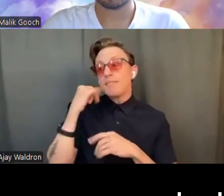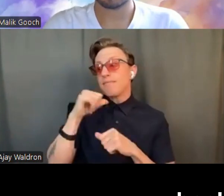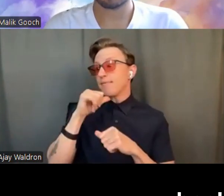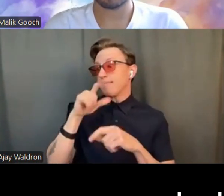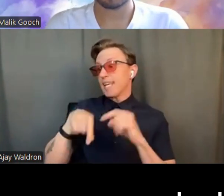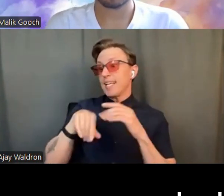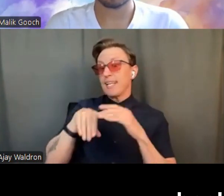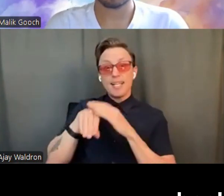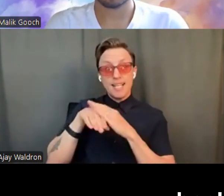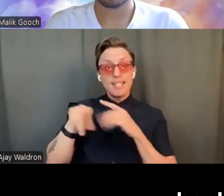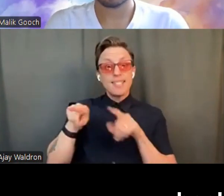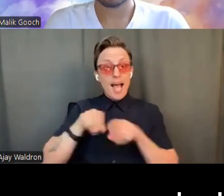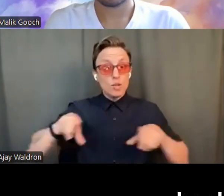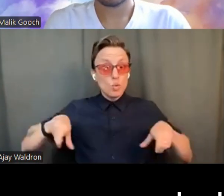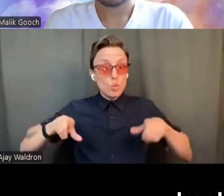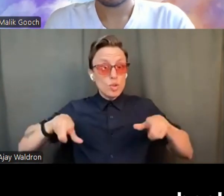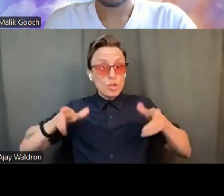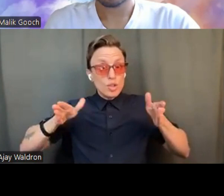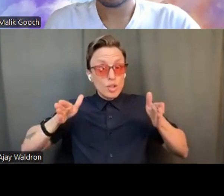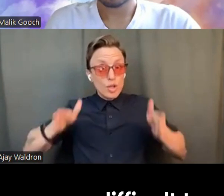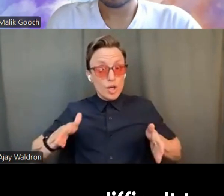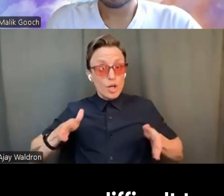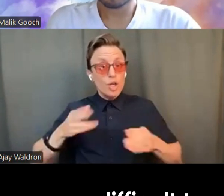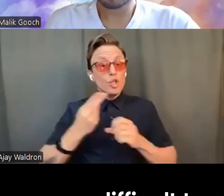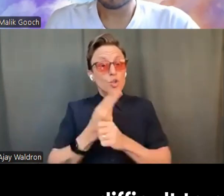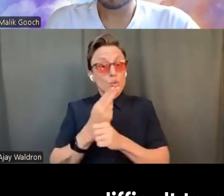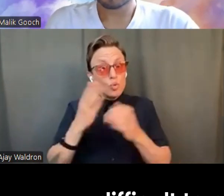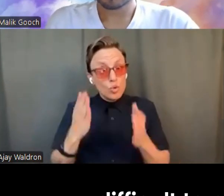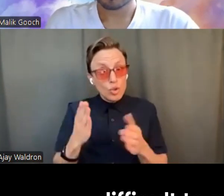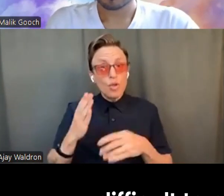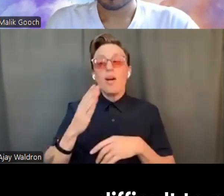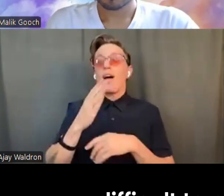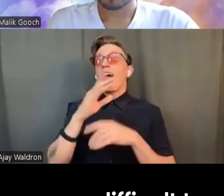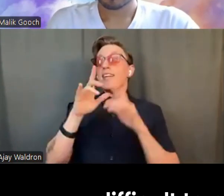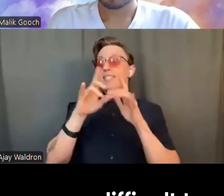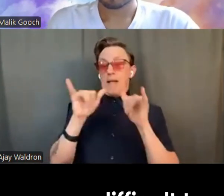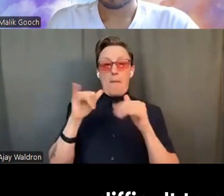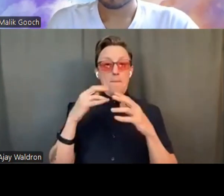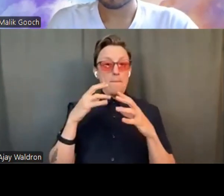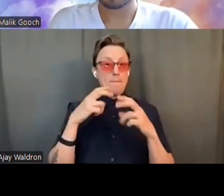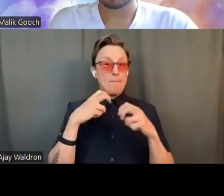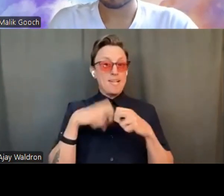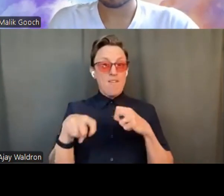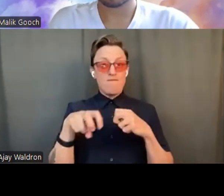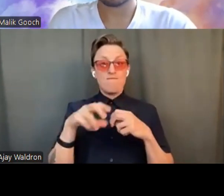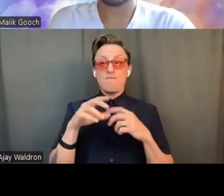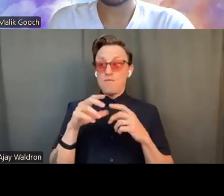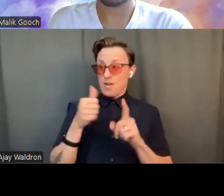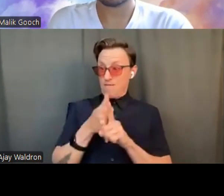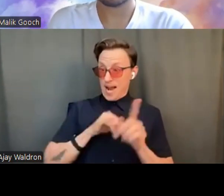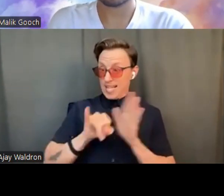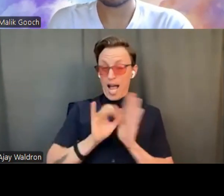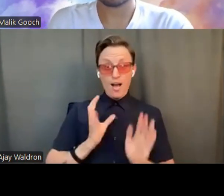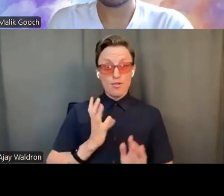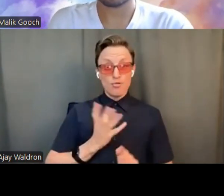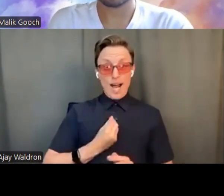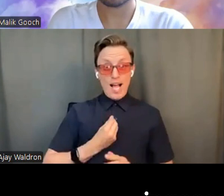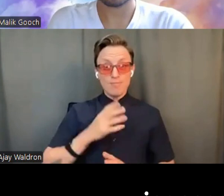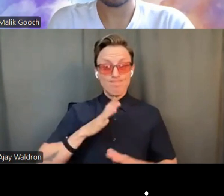wheelchair user and that are difficult to navigate as someone who's trans.